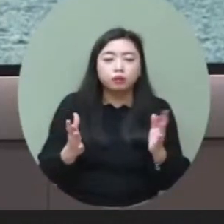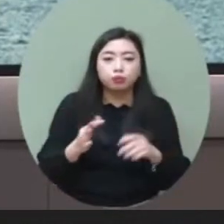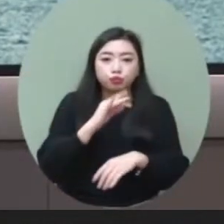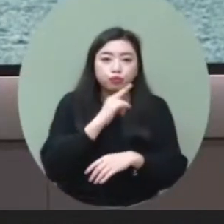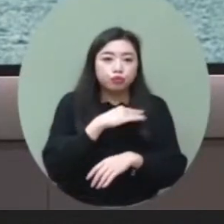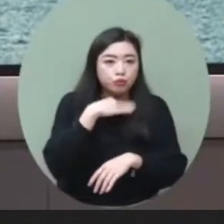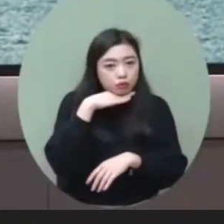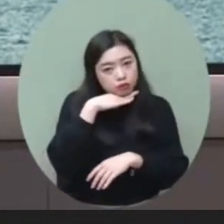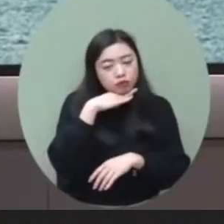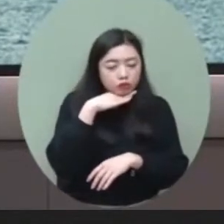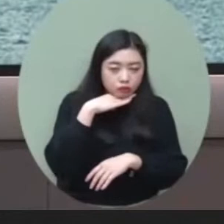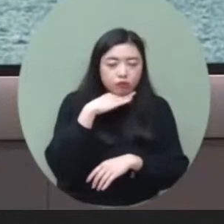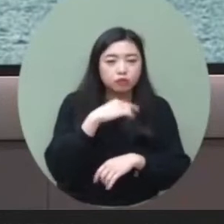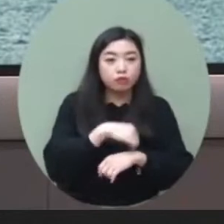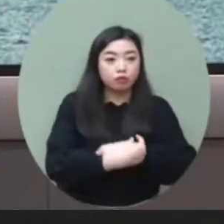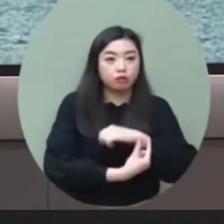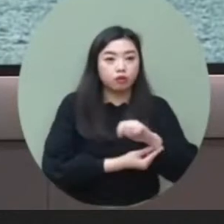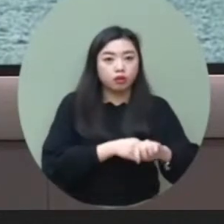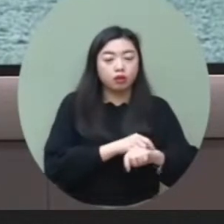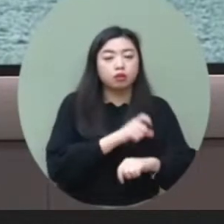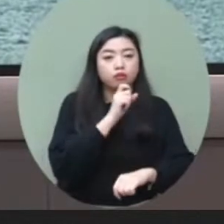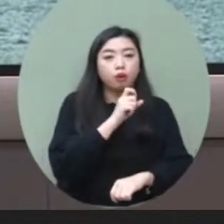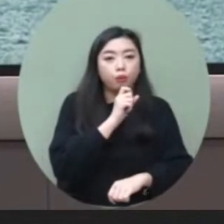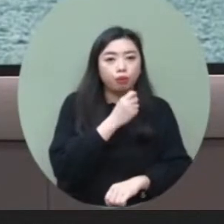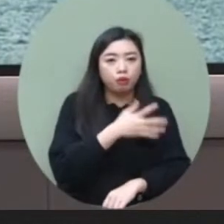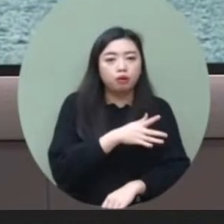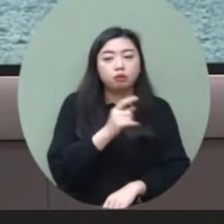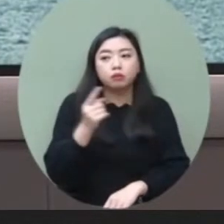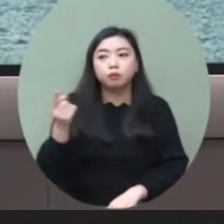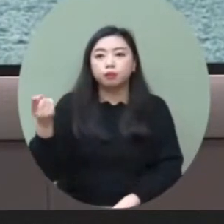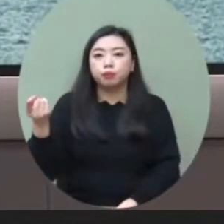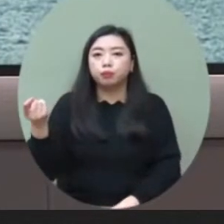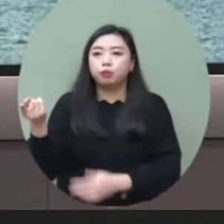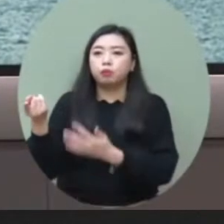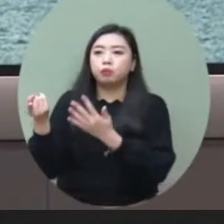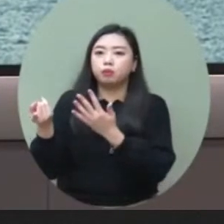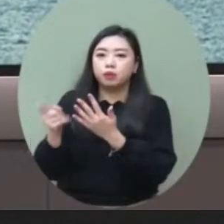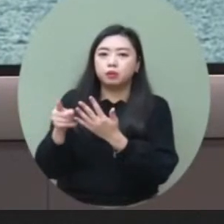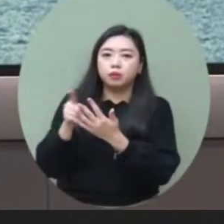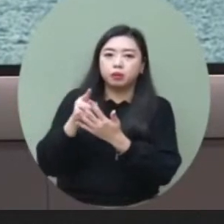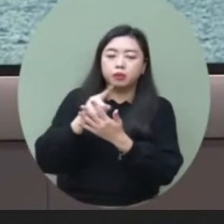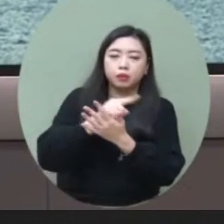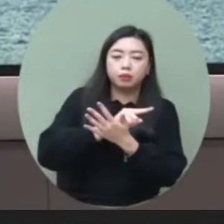But the fact is they would be given a wristband while waiting to be admitted.